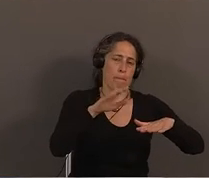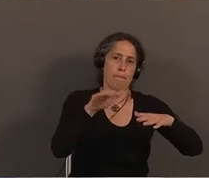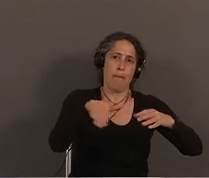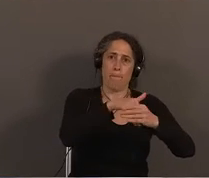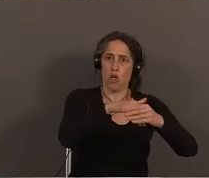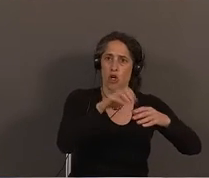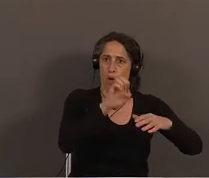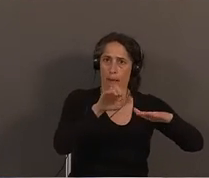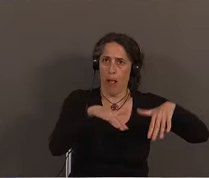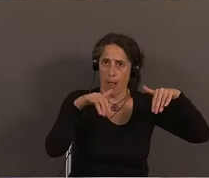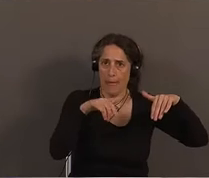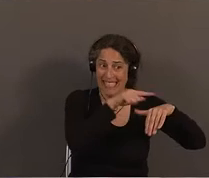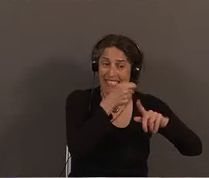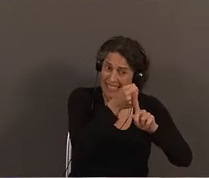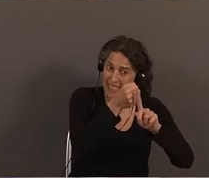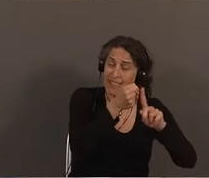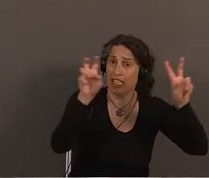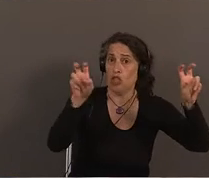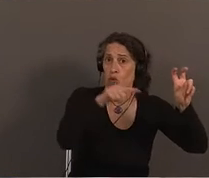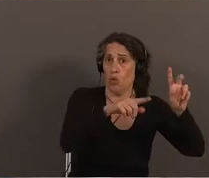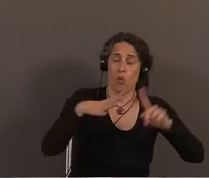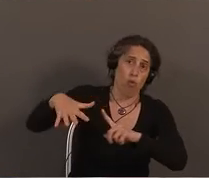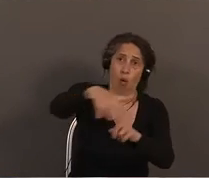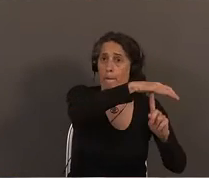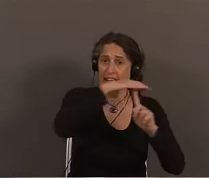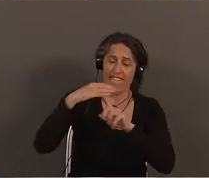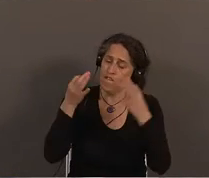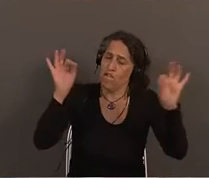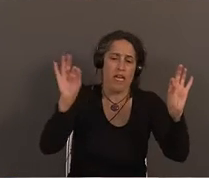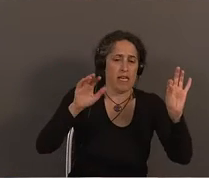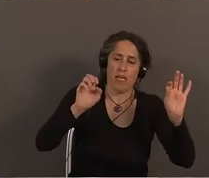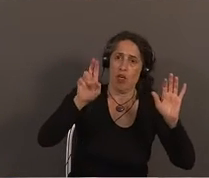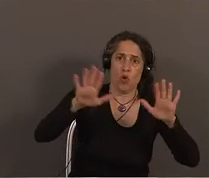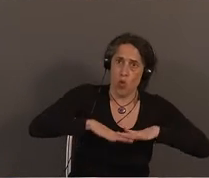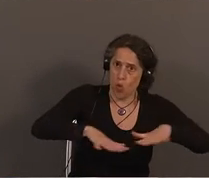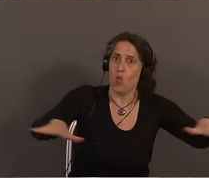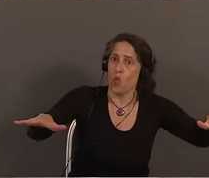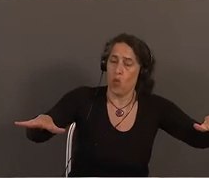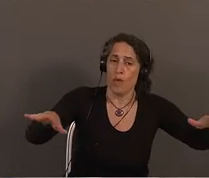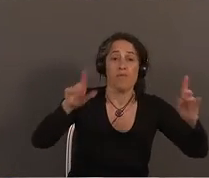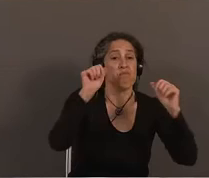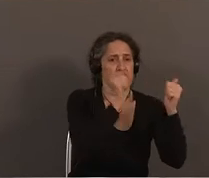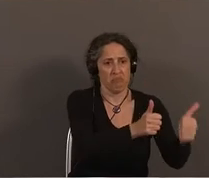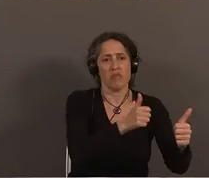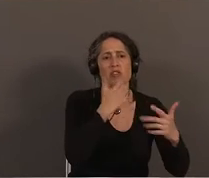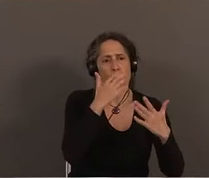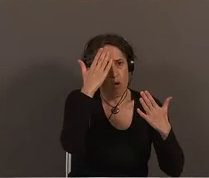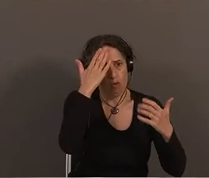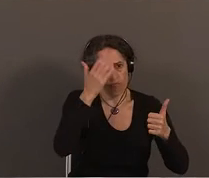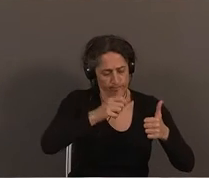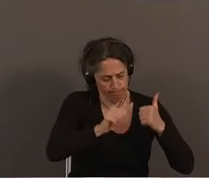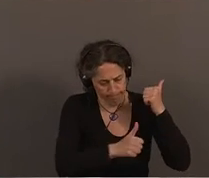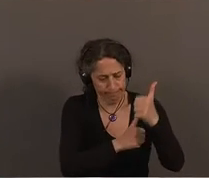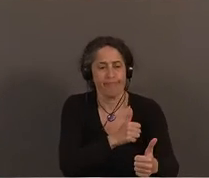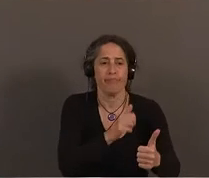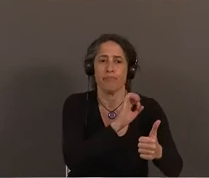sector, we knew that this was vital for us to start off with a bank in terms of